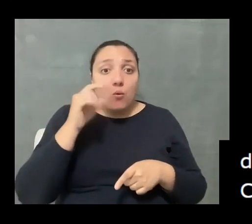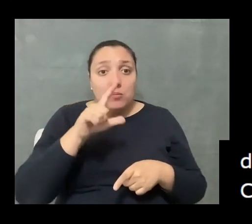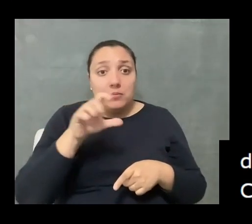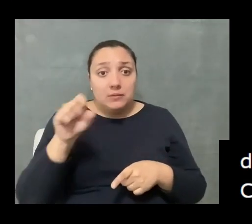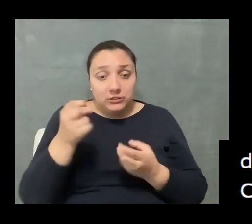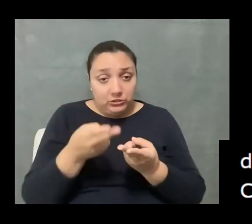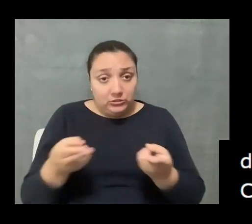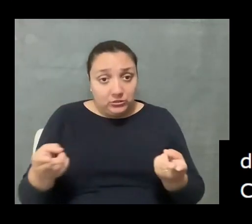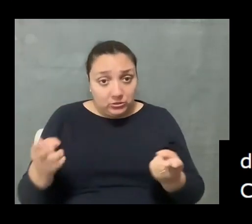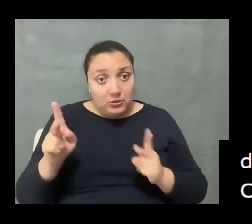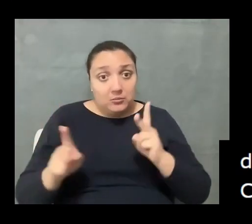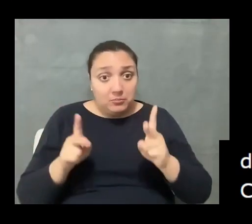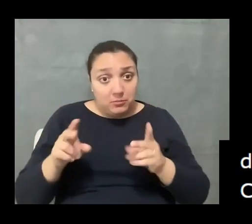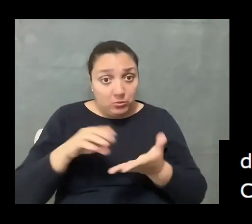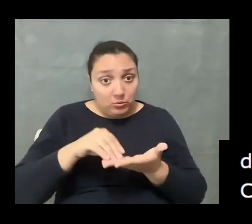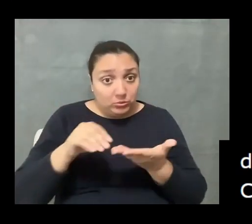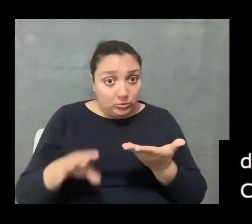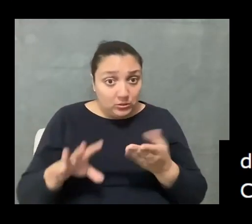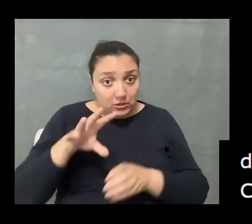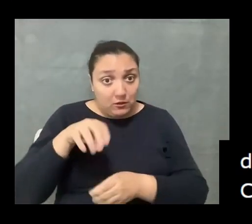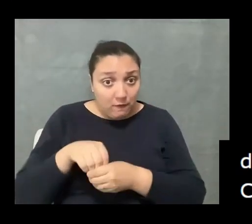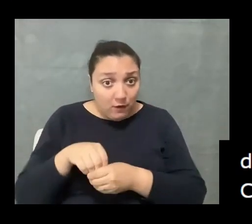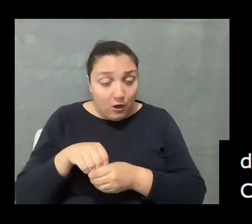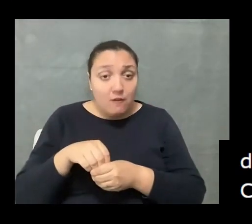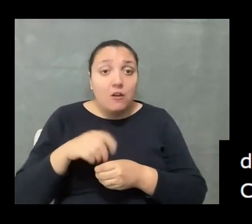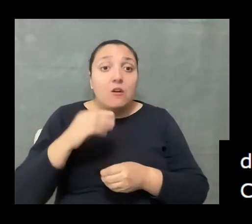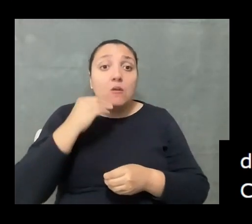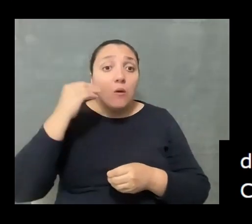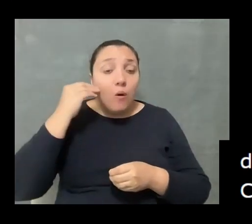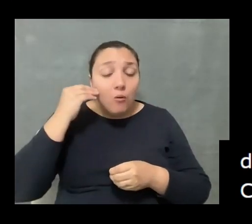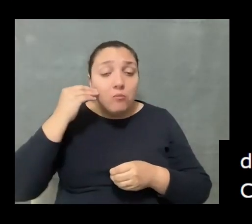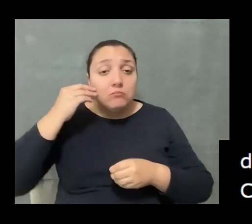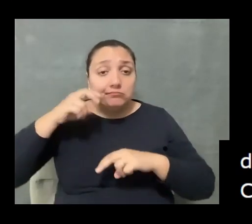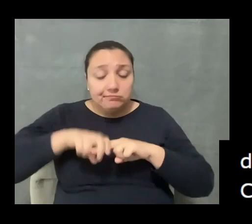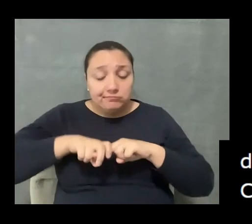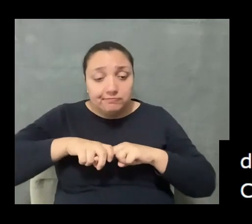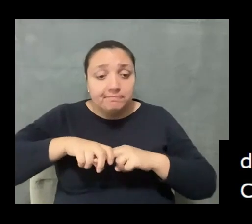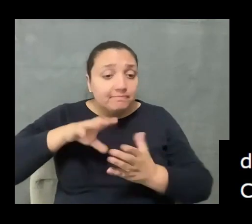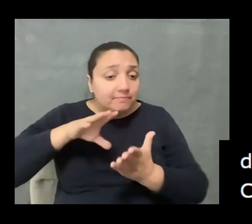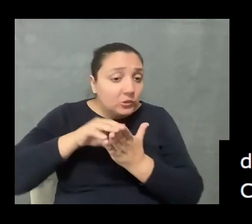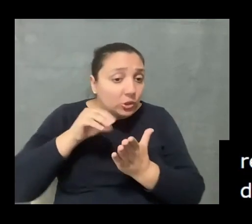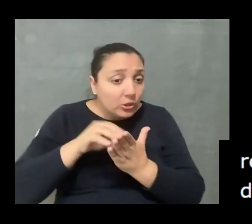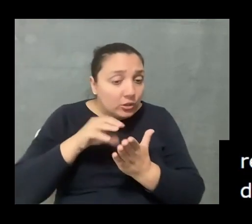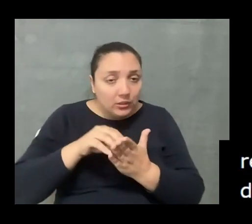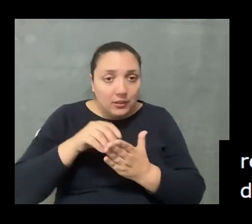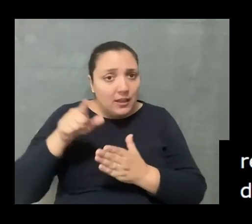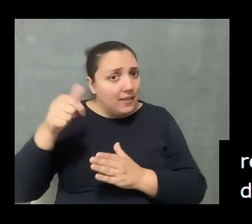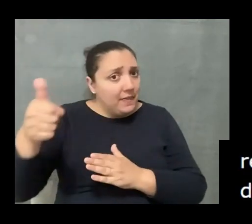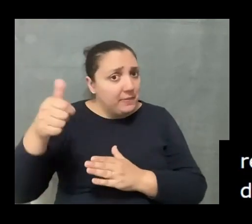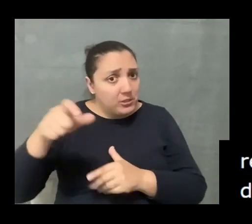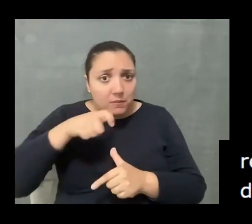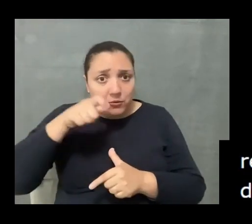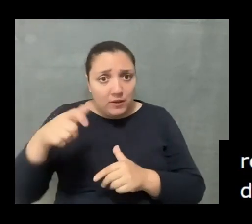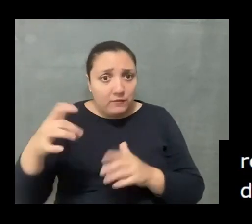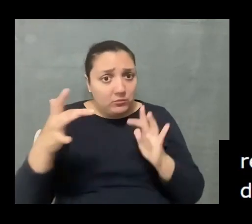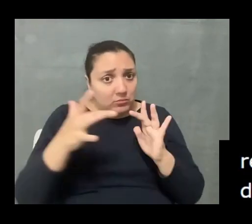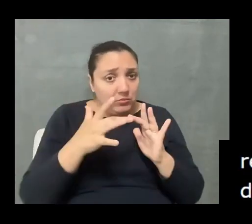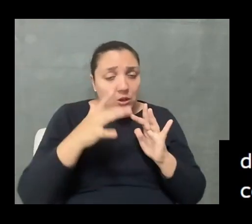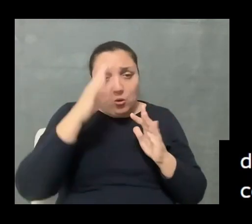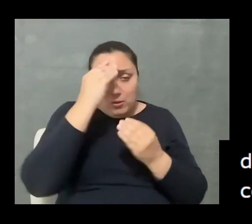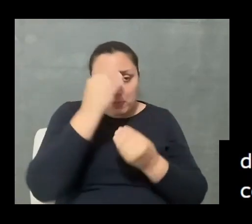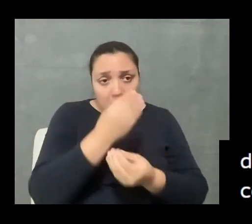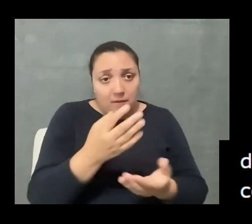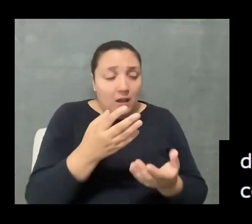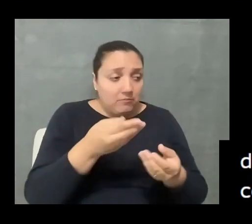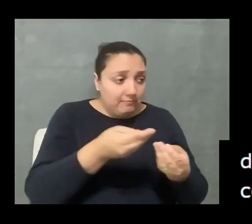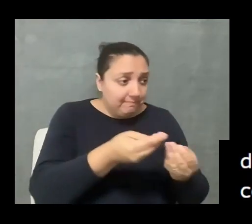that students could participate in remote learning. Shelter residents did not need to contact us, provided service directly to 7,000